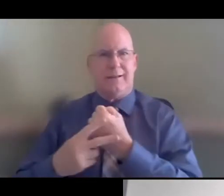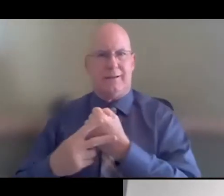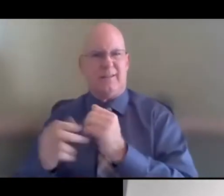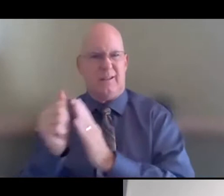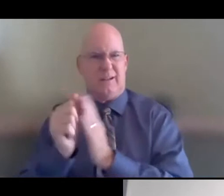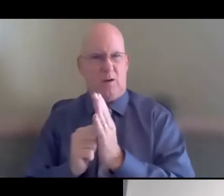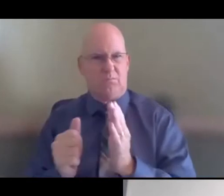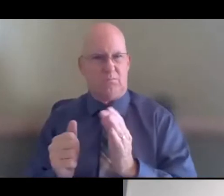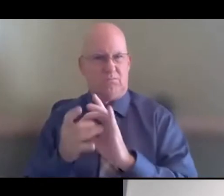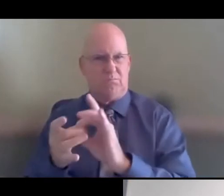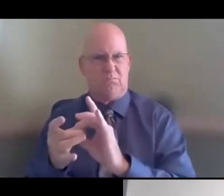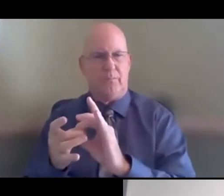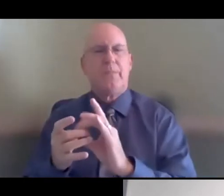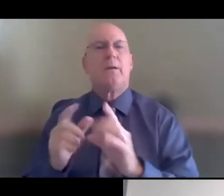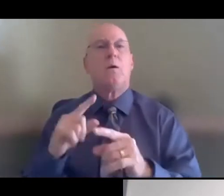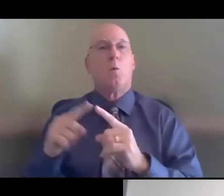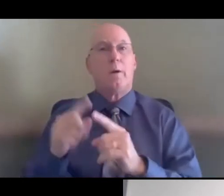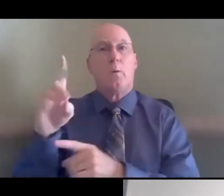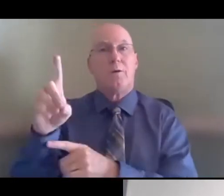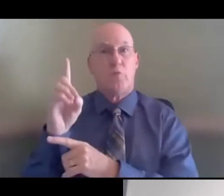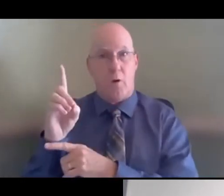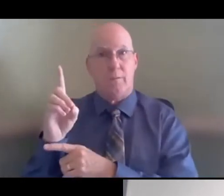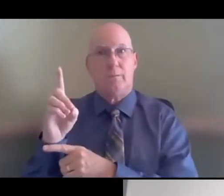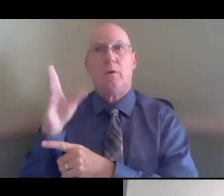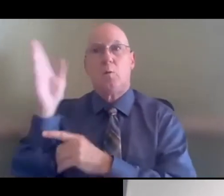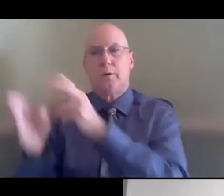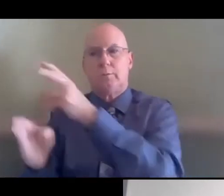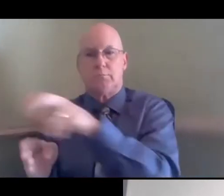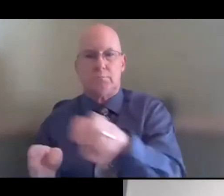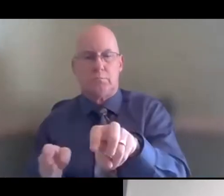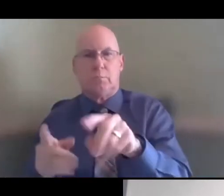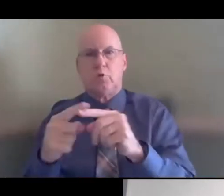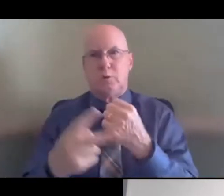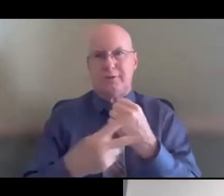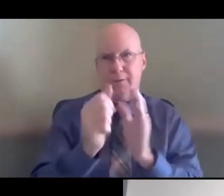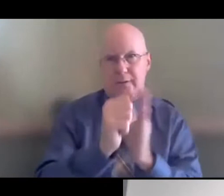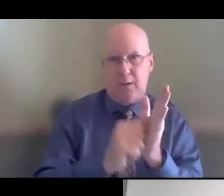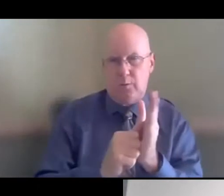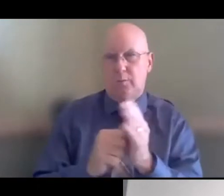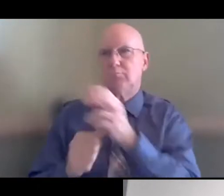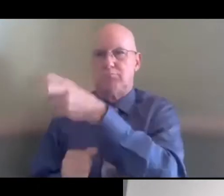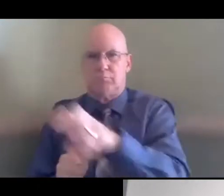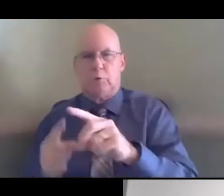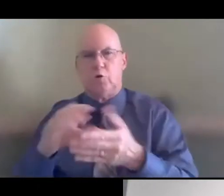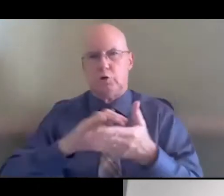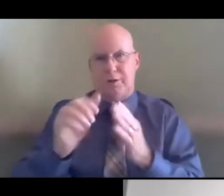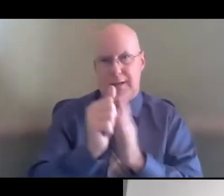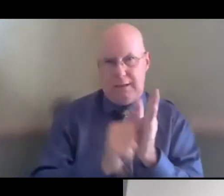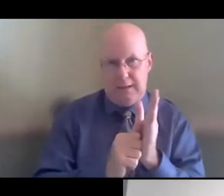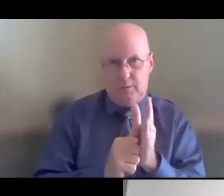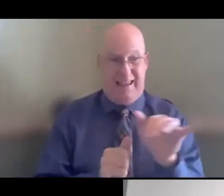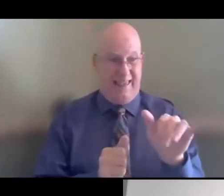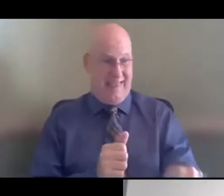then when you make a withdrawal request, it's going to go back to that connected checking or savings account. And then those funds can be